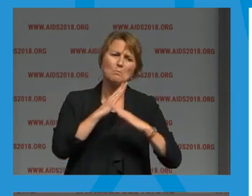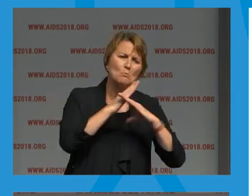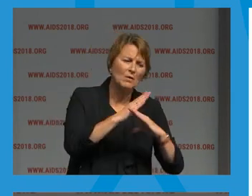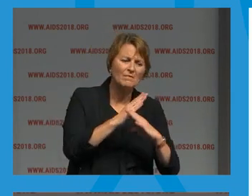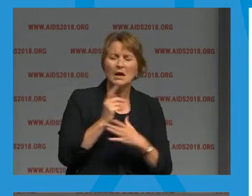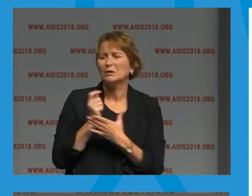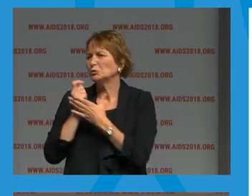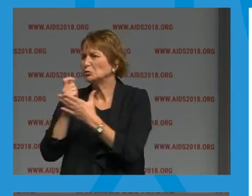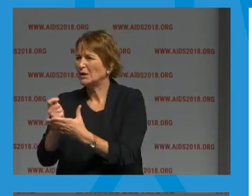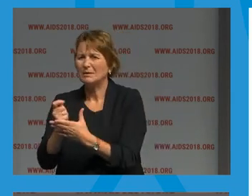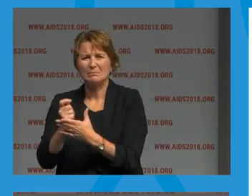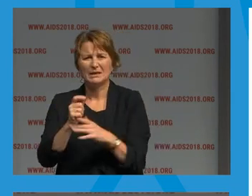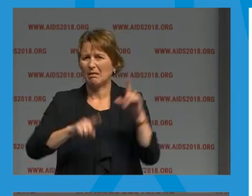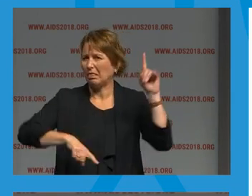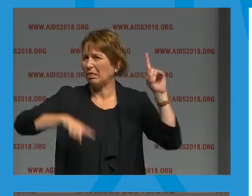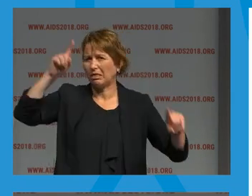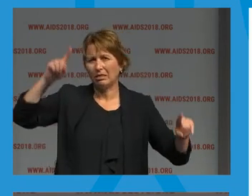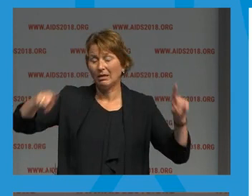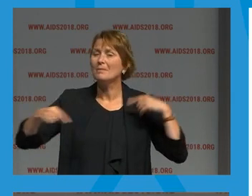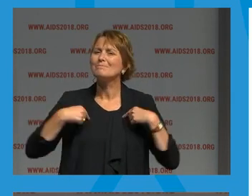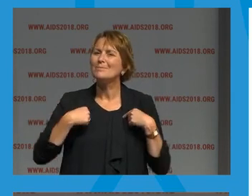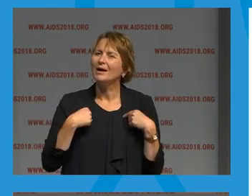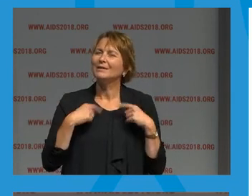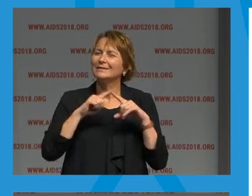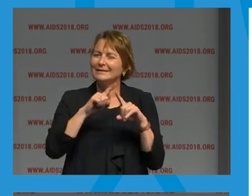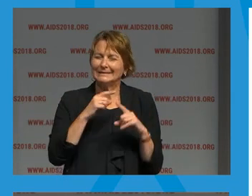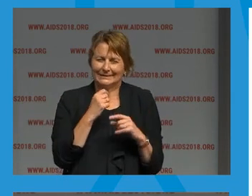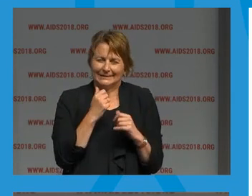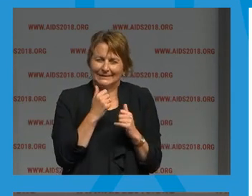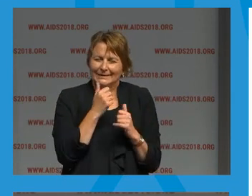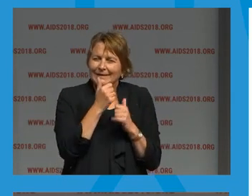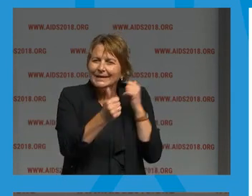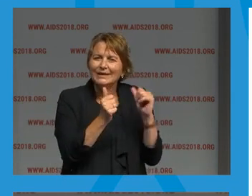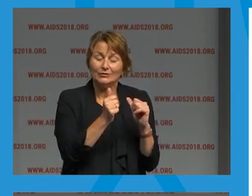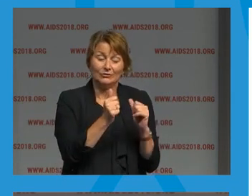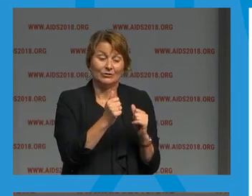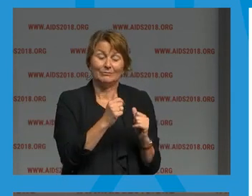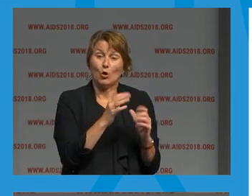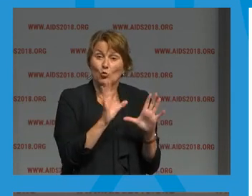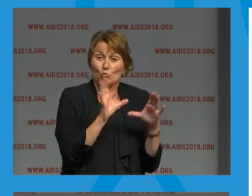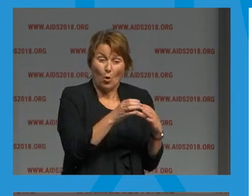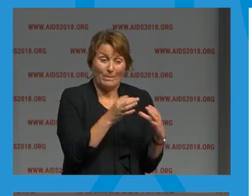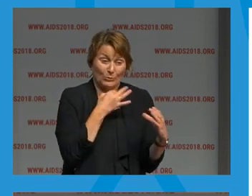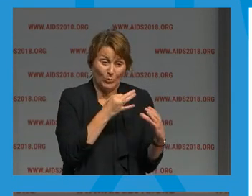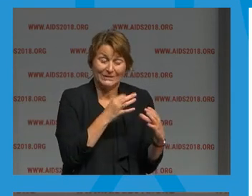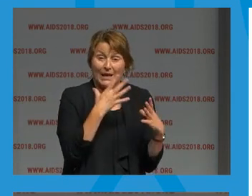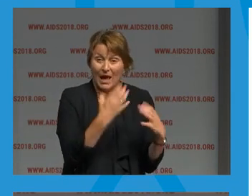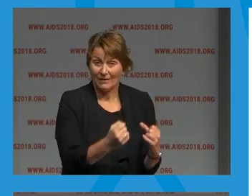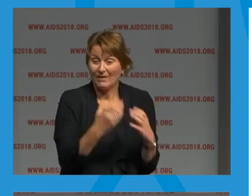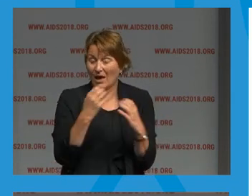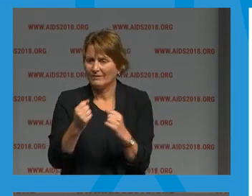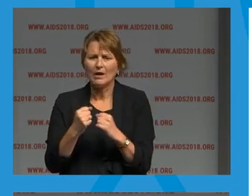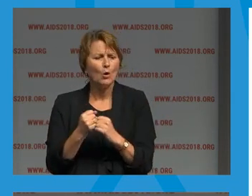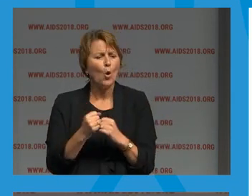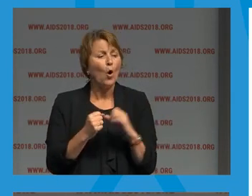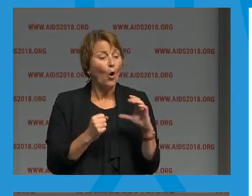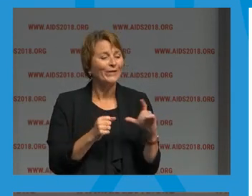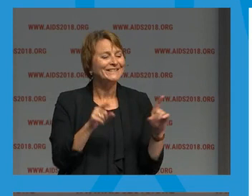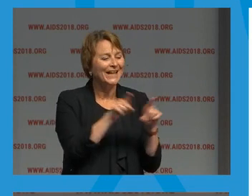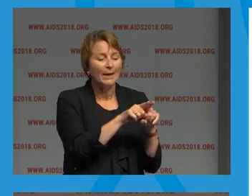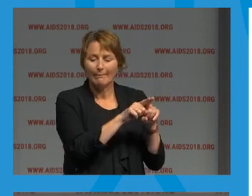treatment cascades, but there's different issues with each different risk groups, and they cannot be combined together. We cannot